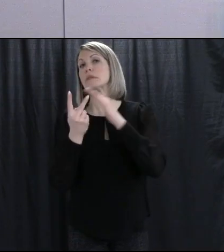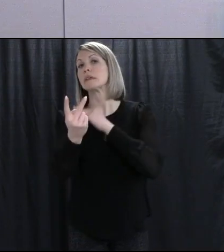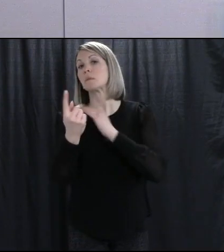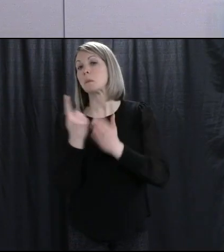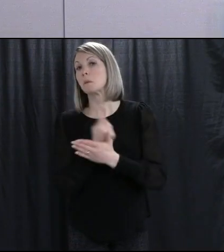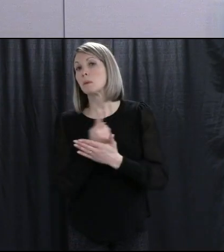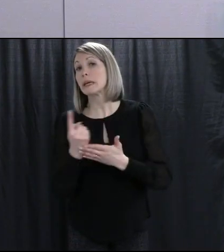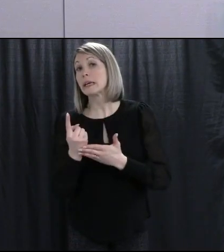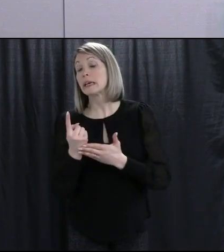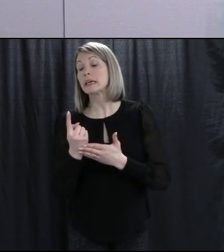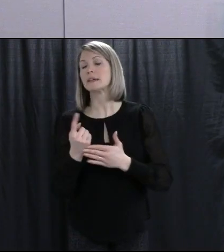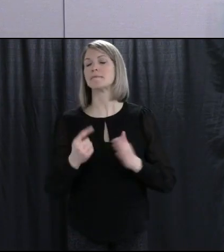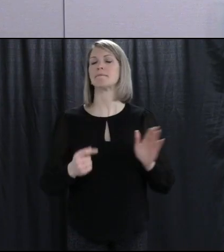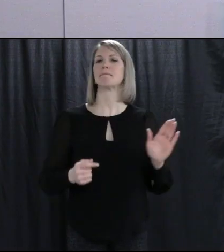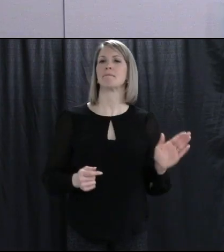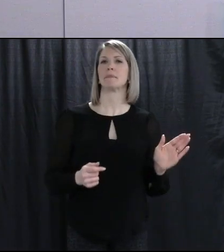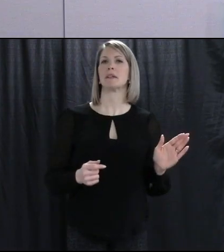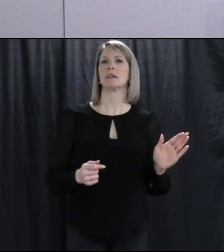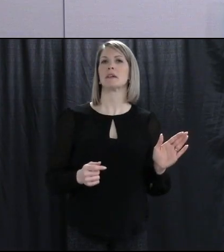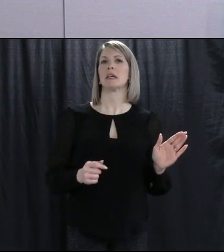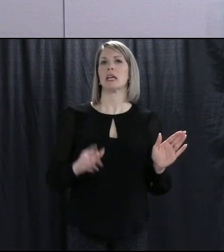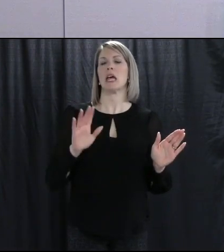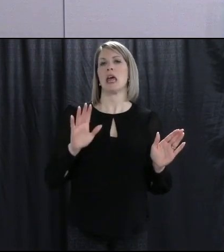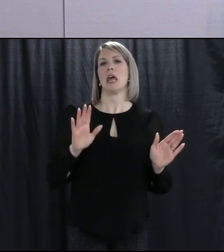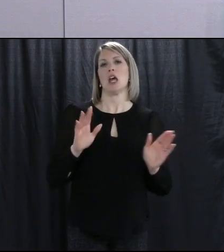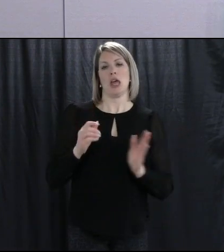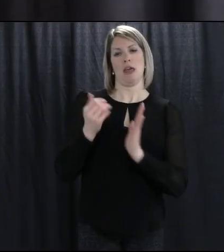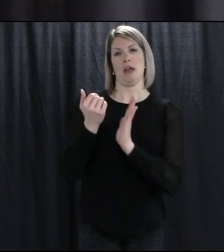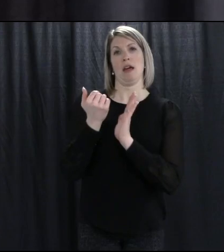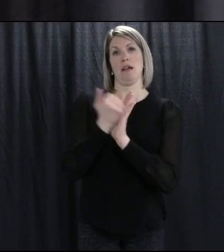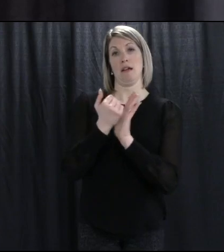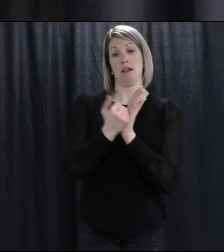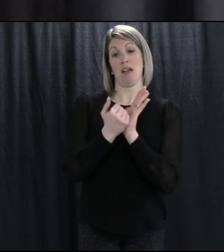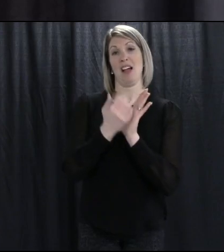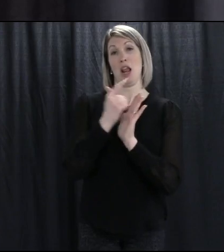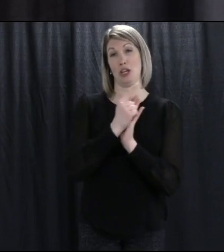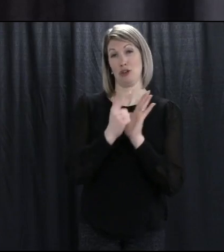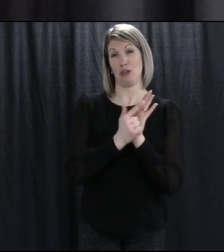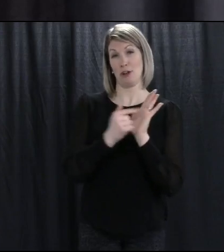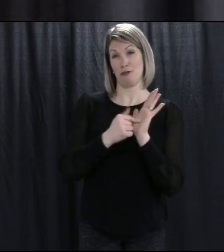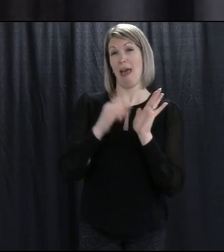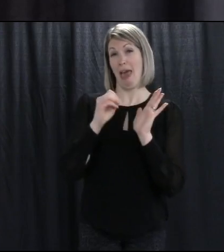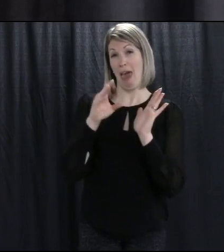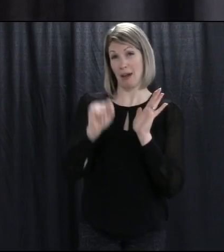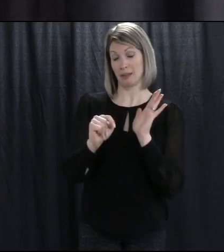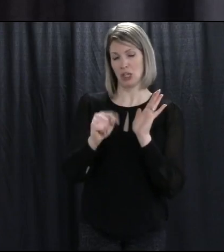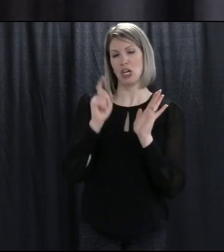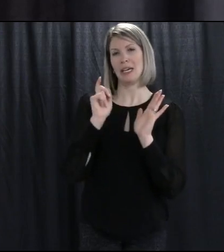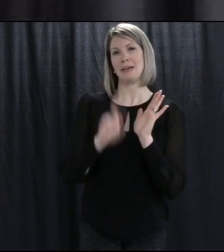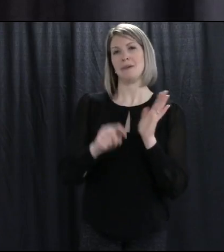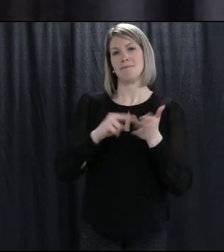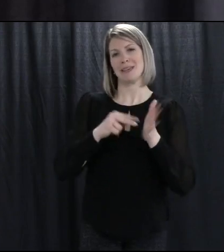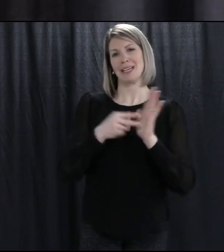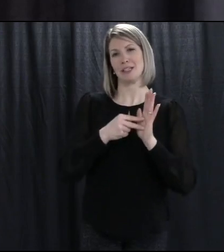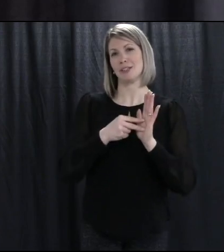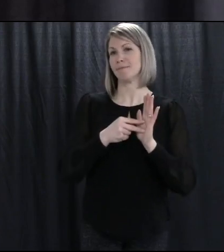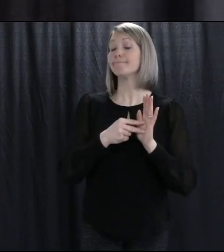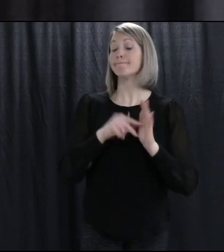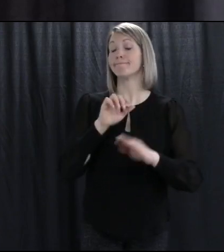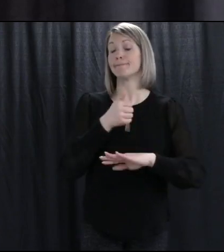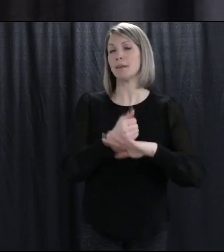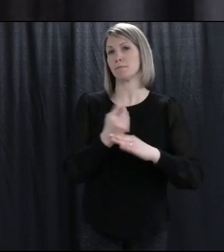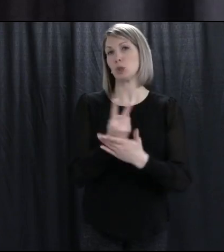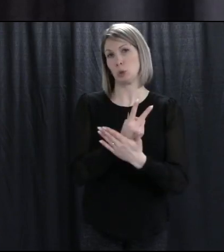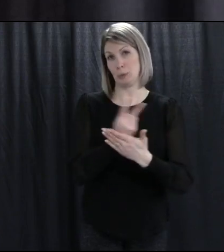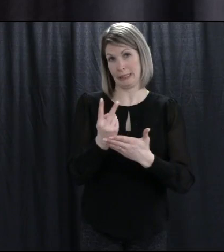requires that this be reassessed every 2 weeks, and we will do that for as long as necessary. As I've alluded to, we